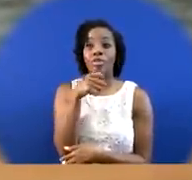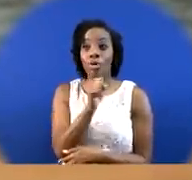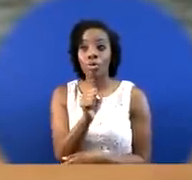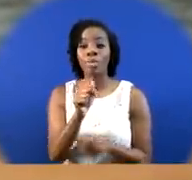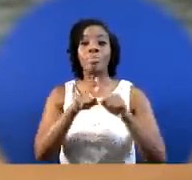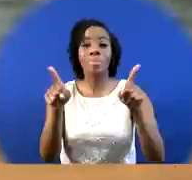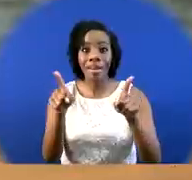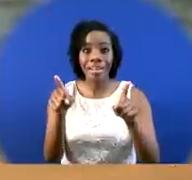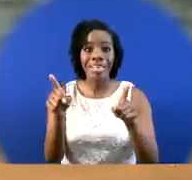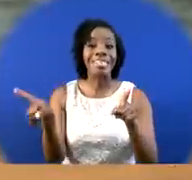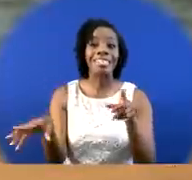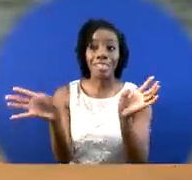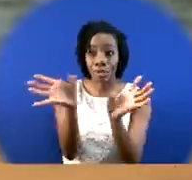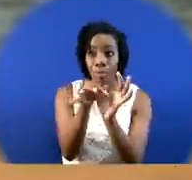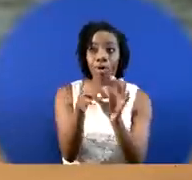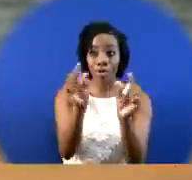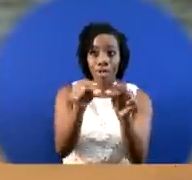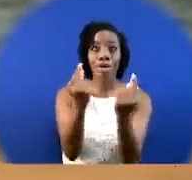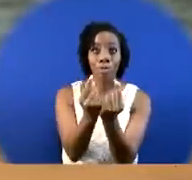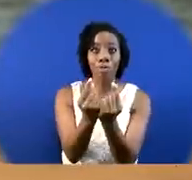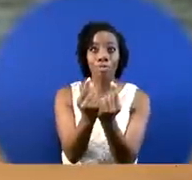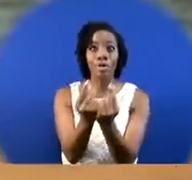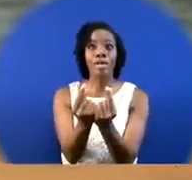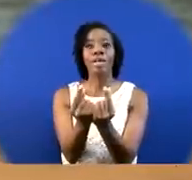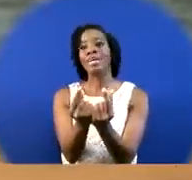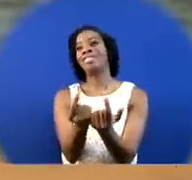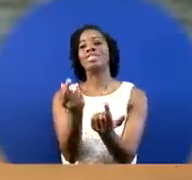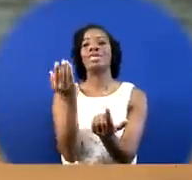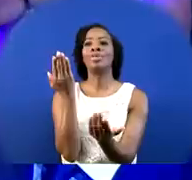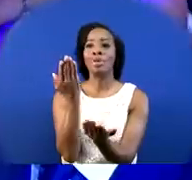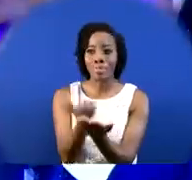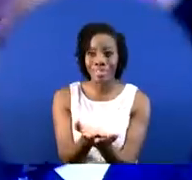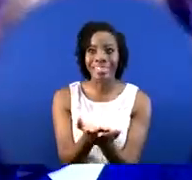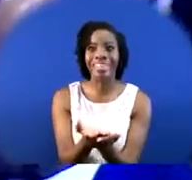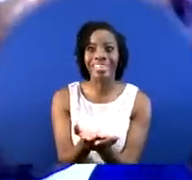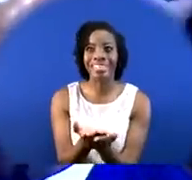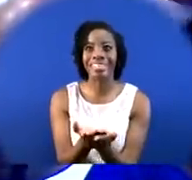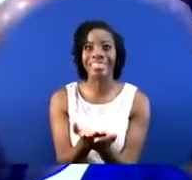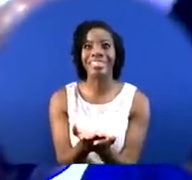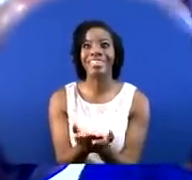one of them, and she represents us well.